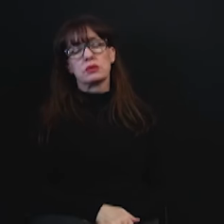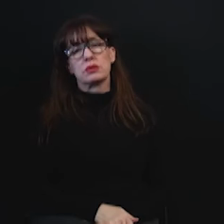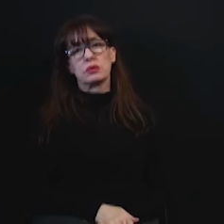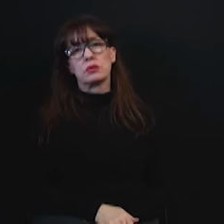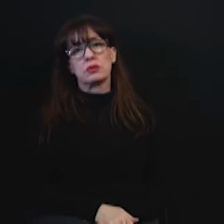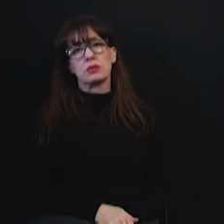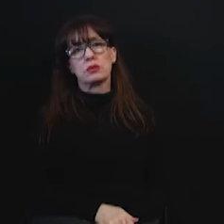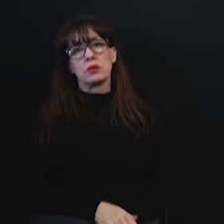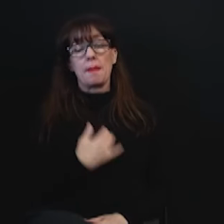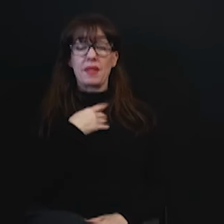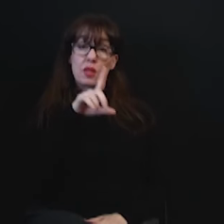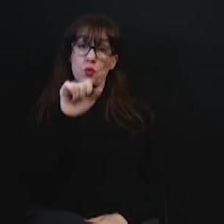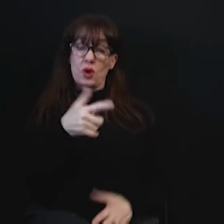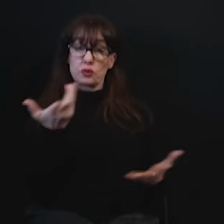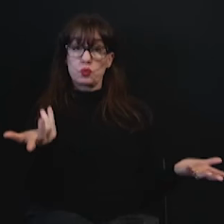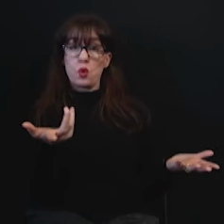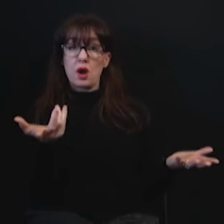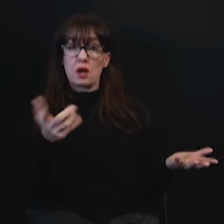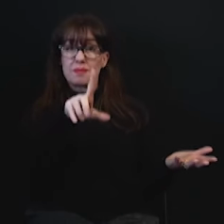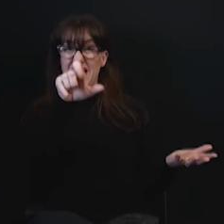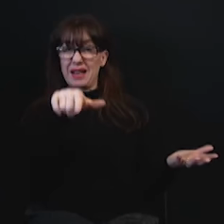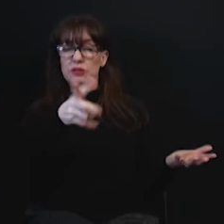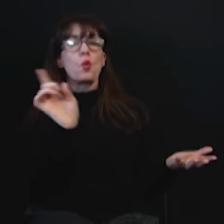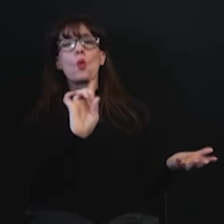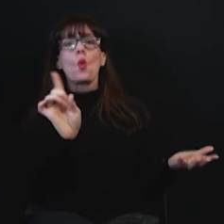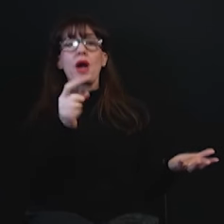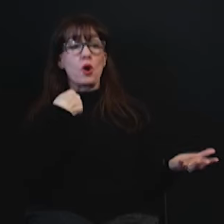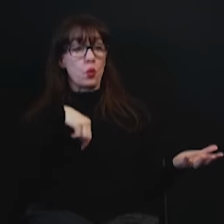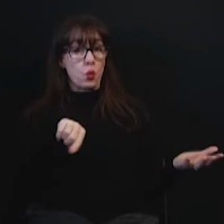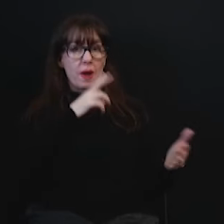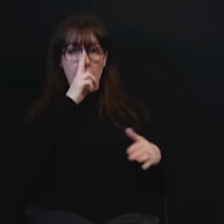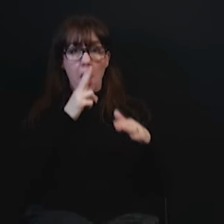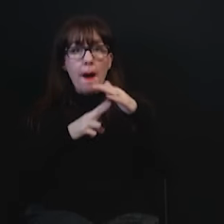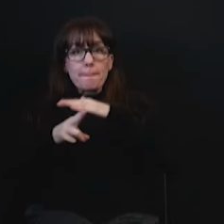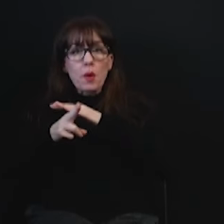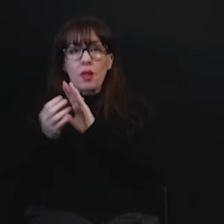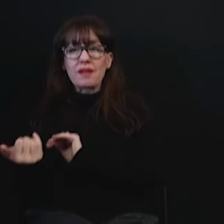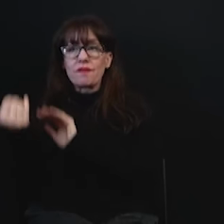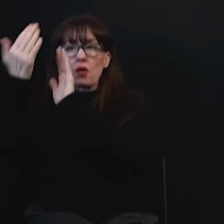The question I am interested, though, in asking is, where are we humble before the Lord?